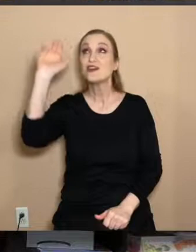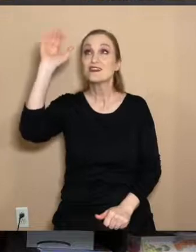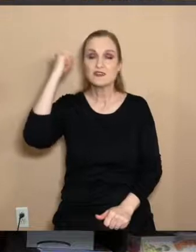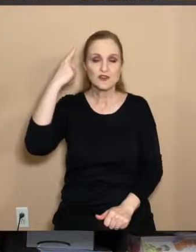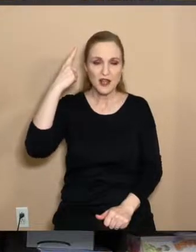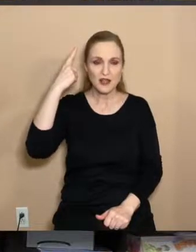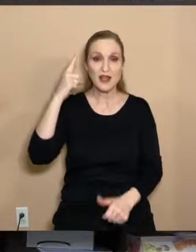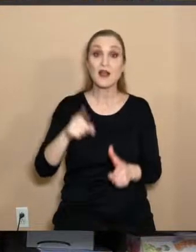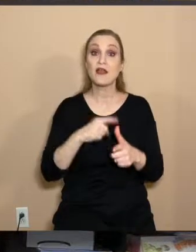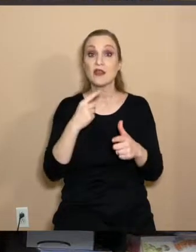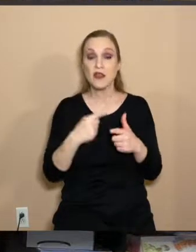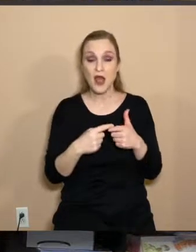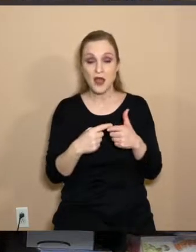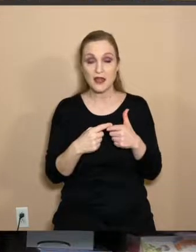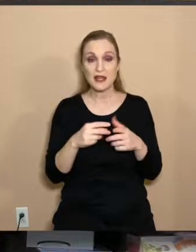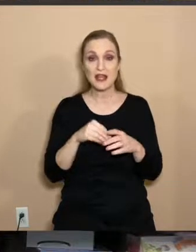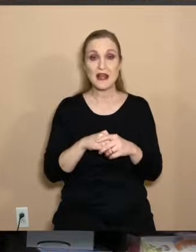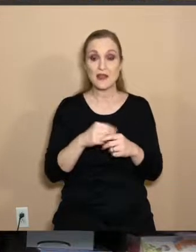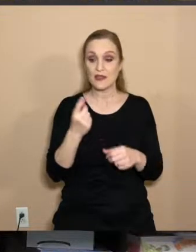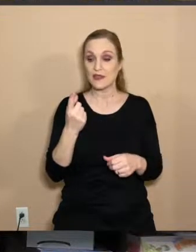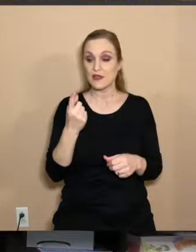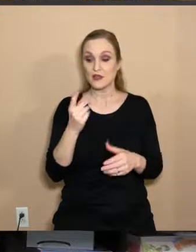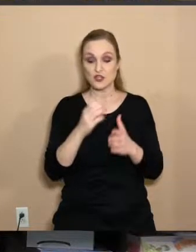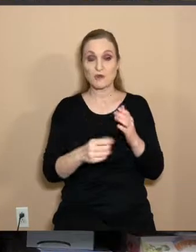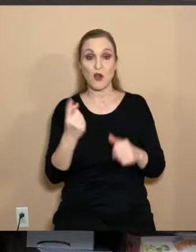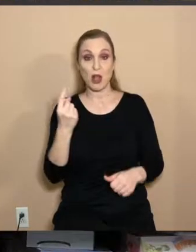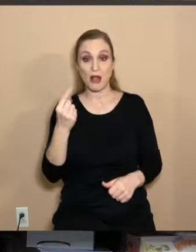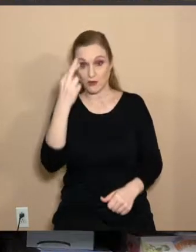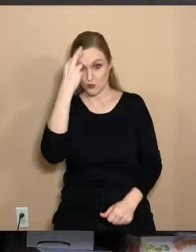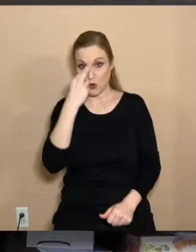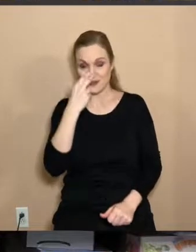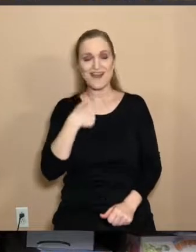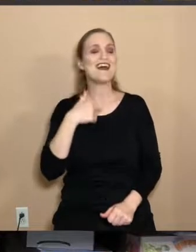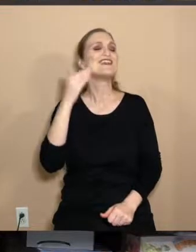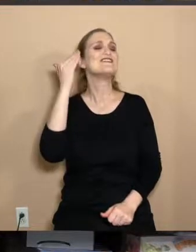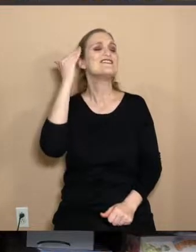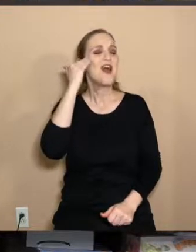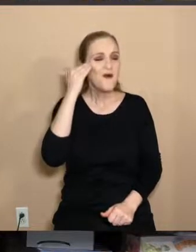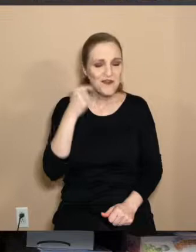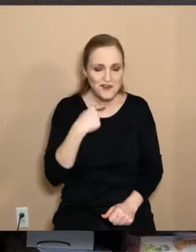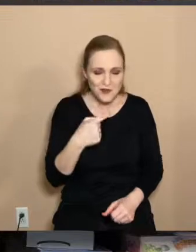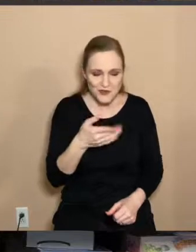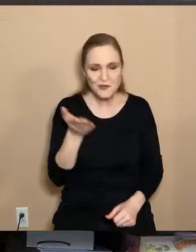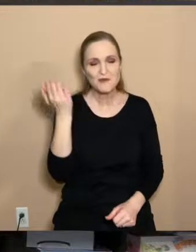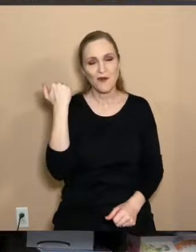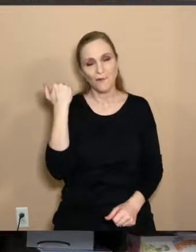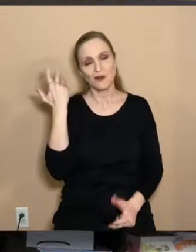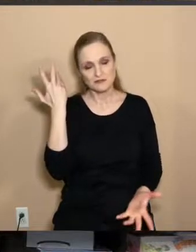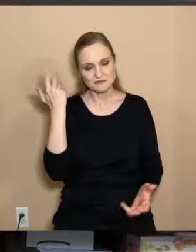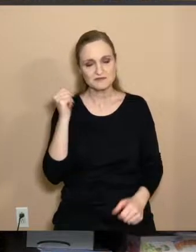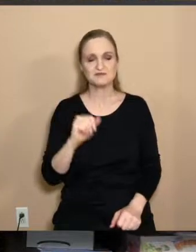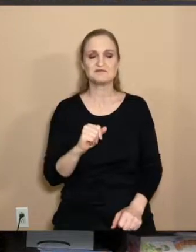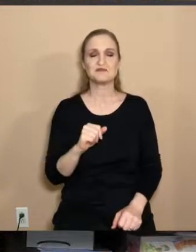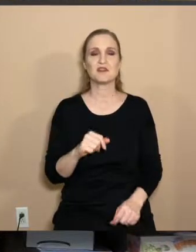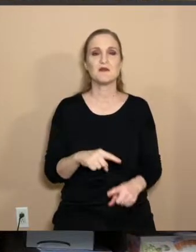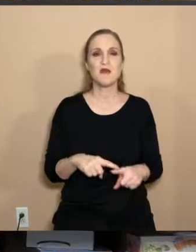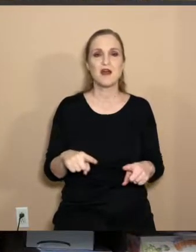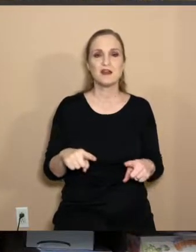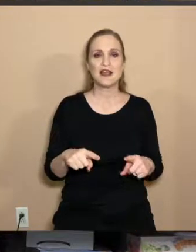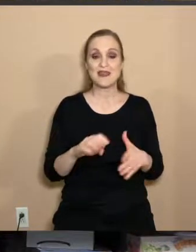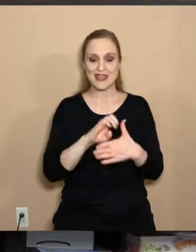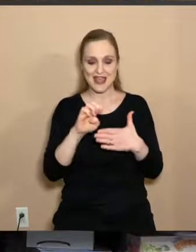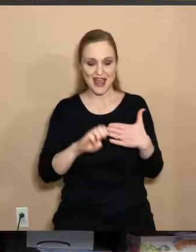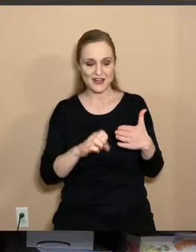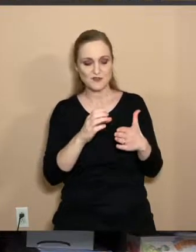understanding. And then in the 11th chapter of Romans, again, I know I've referenced this before, but the very end